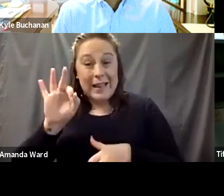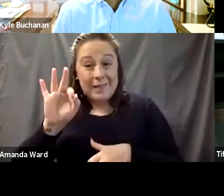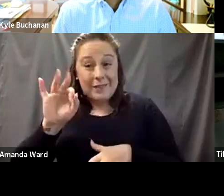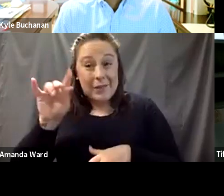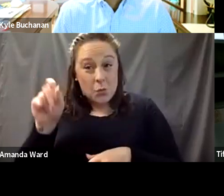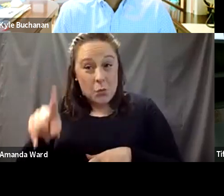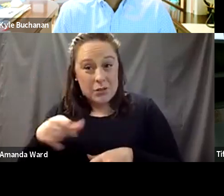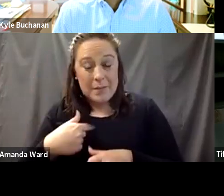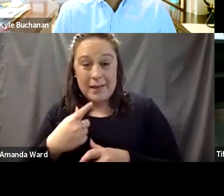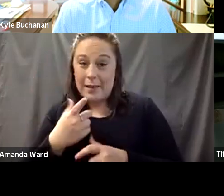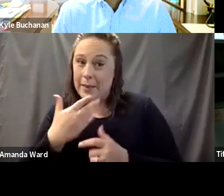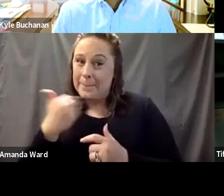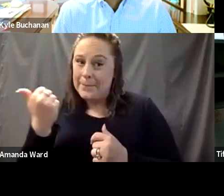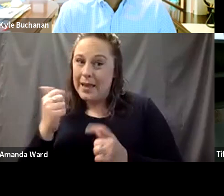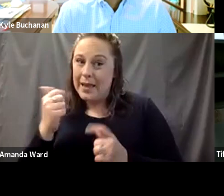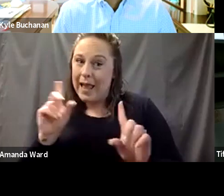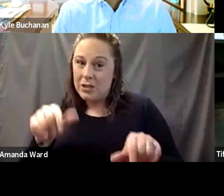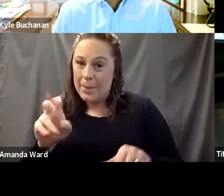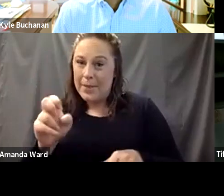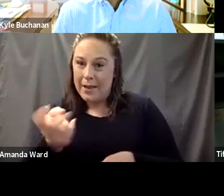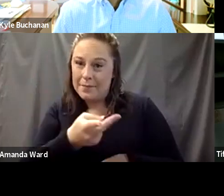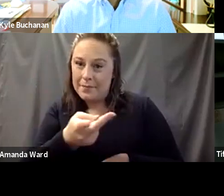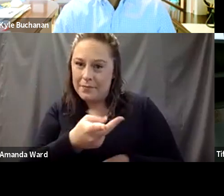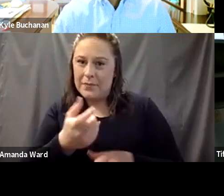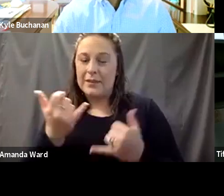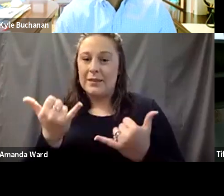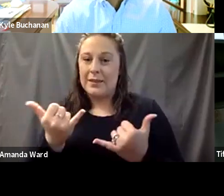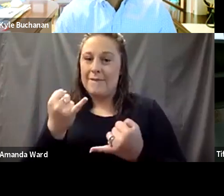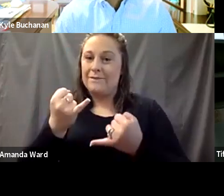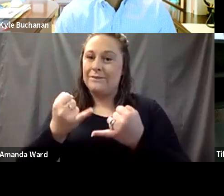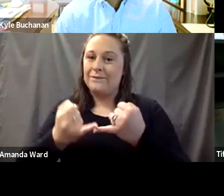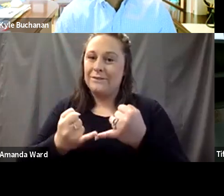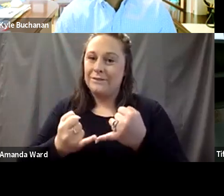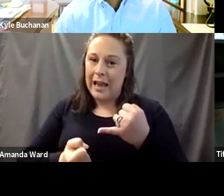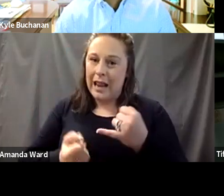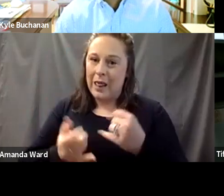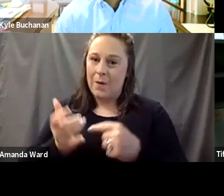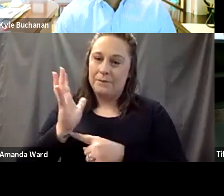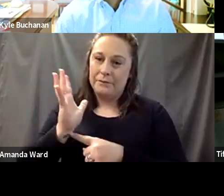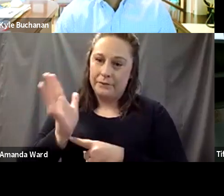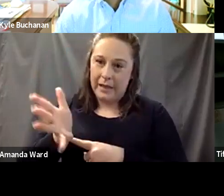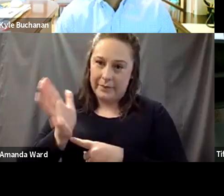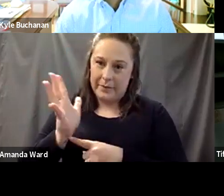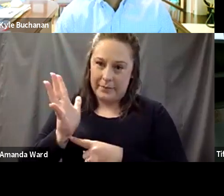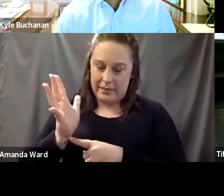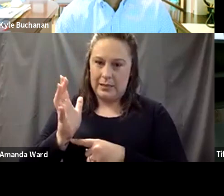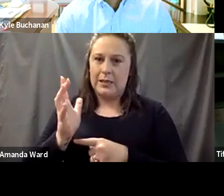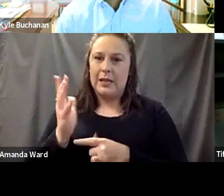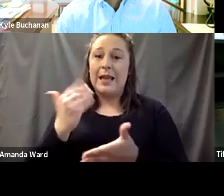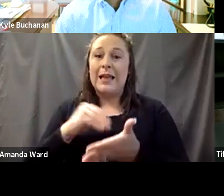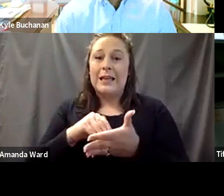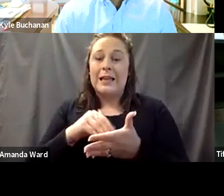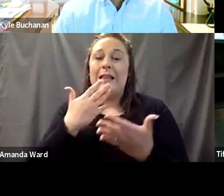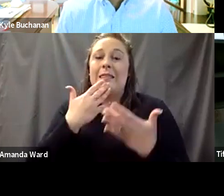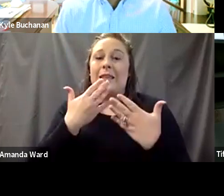be either one of these gentlemen. So we're down to our final 5 minutes. And again, thank you, community,